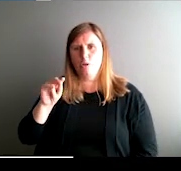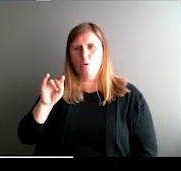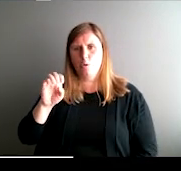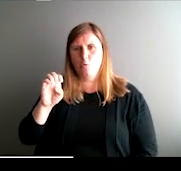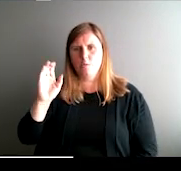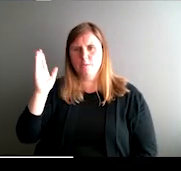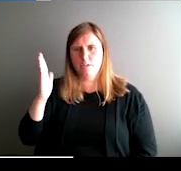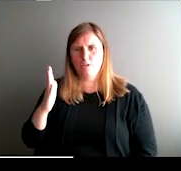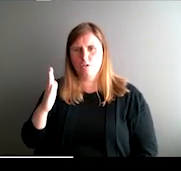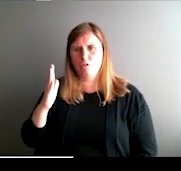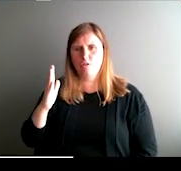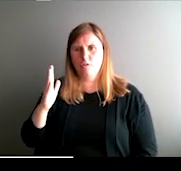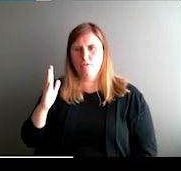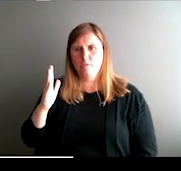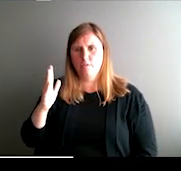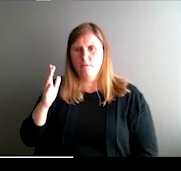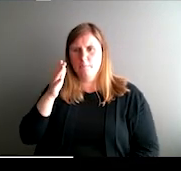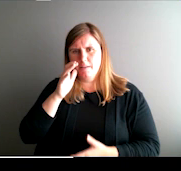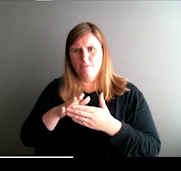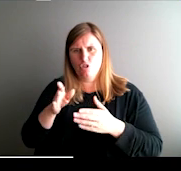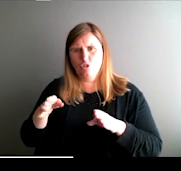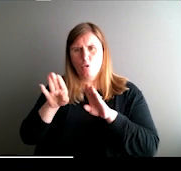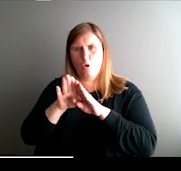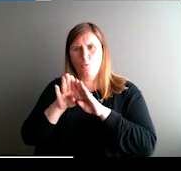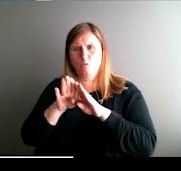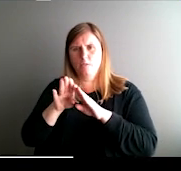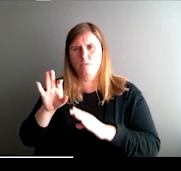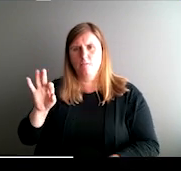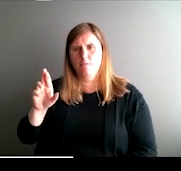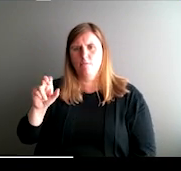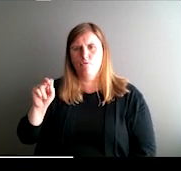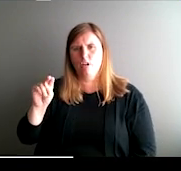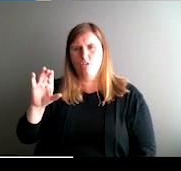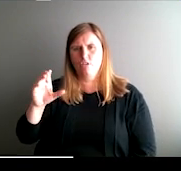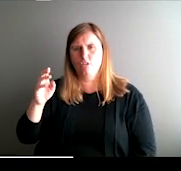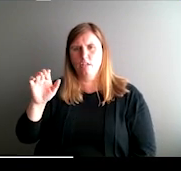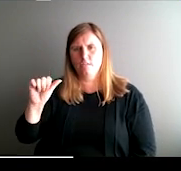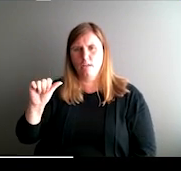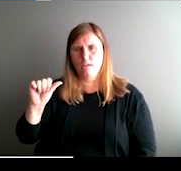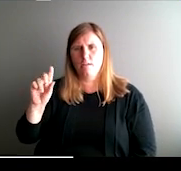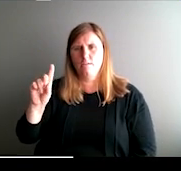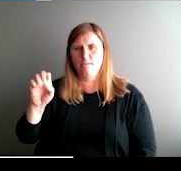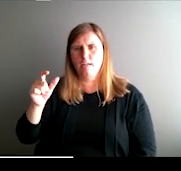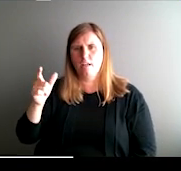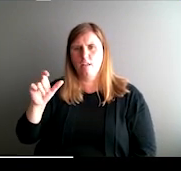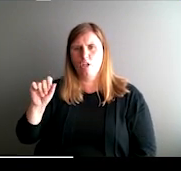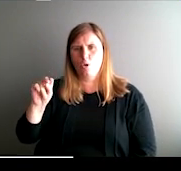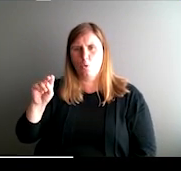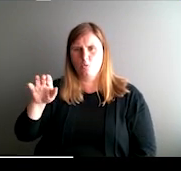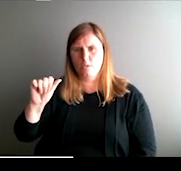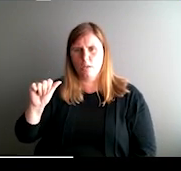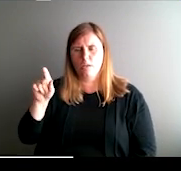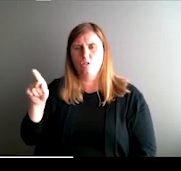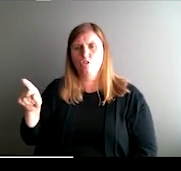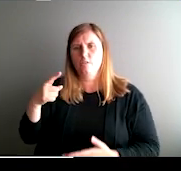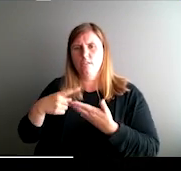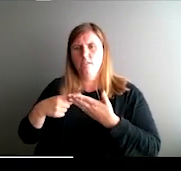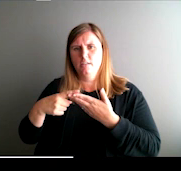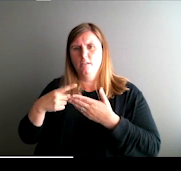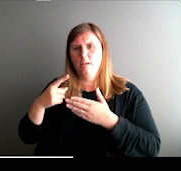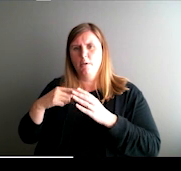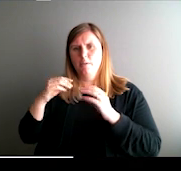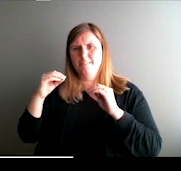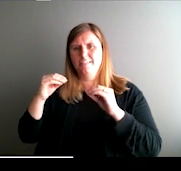believe I believe that she's closing the conference, Francesca Degli Espinosa. She talks extensively about the idea of